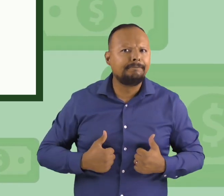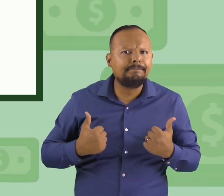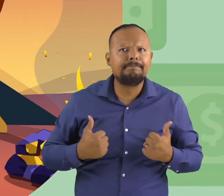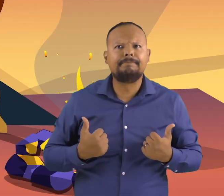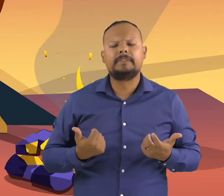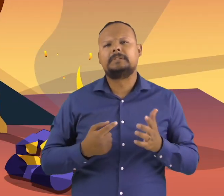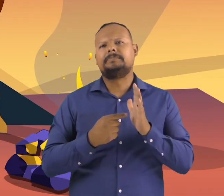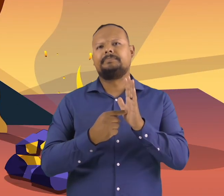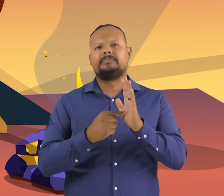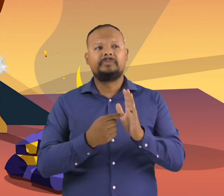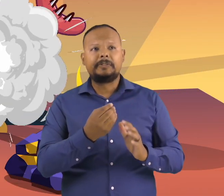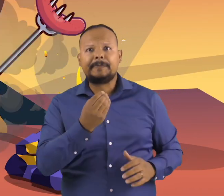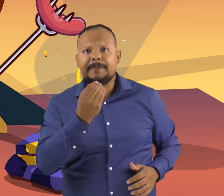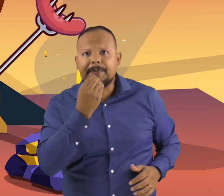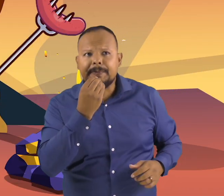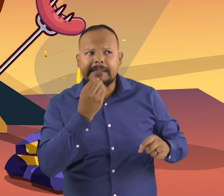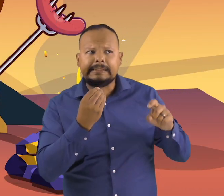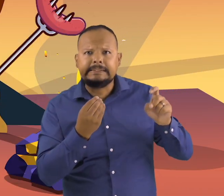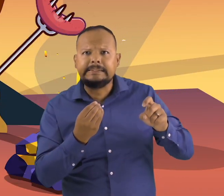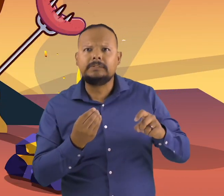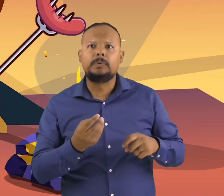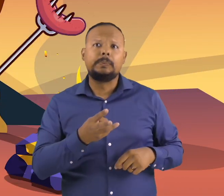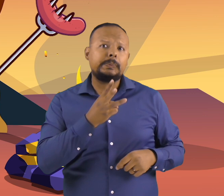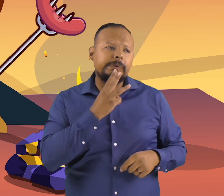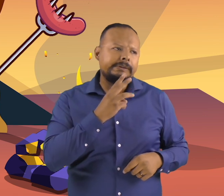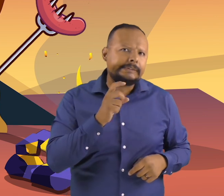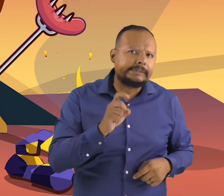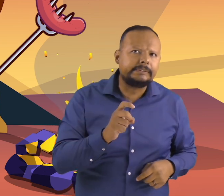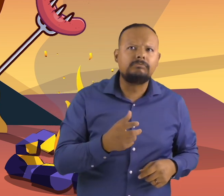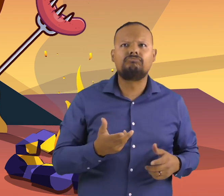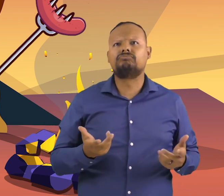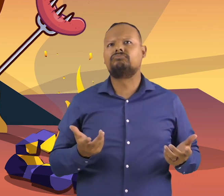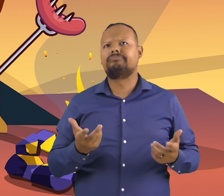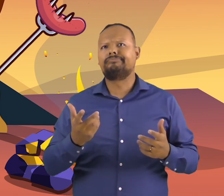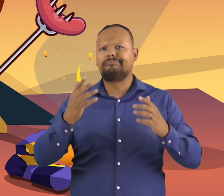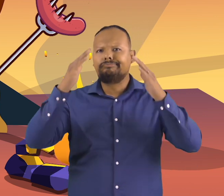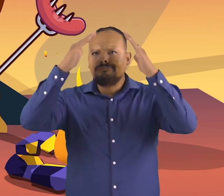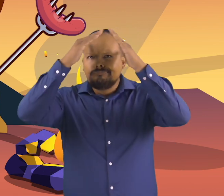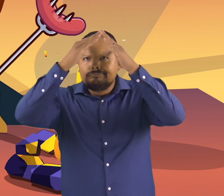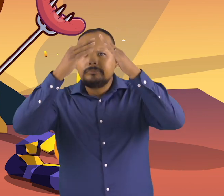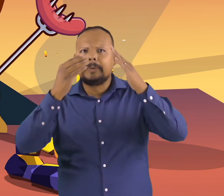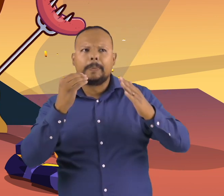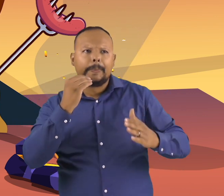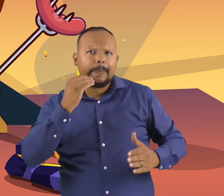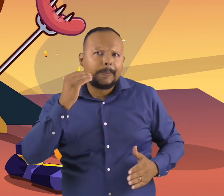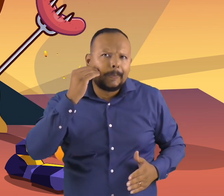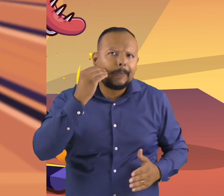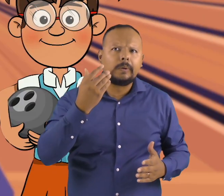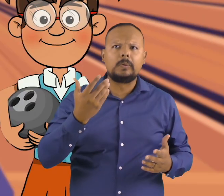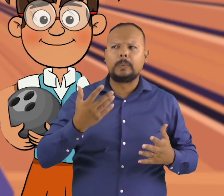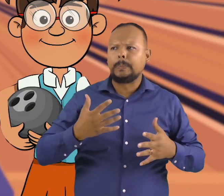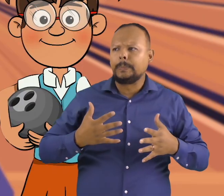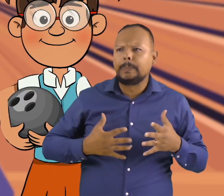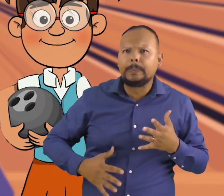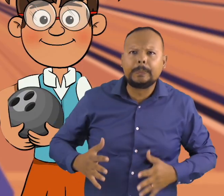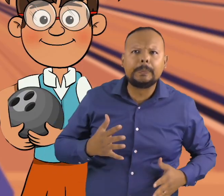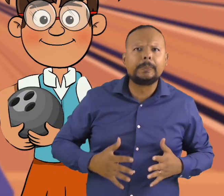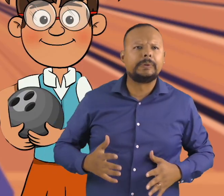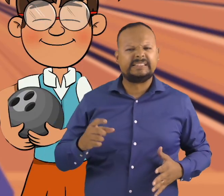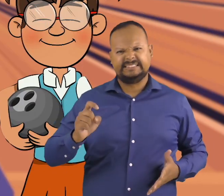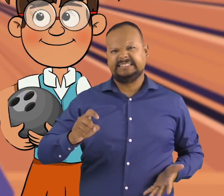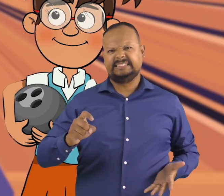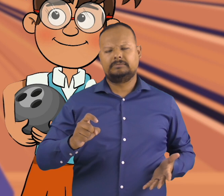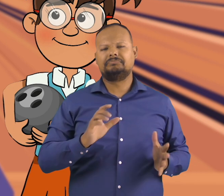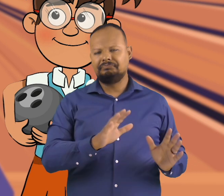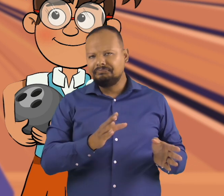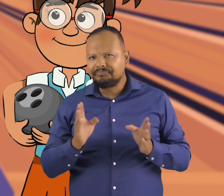to survive. Like food, water, shelter, and basic clothing. A want, on the